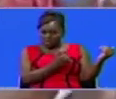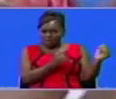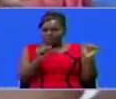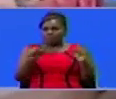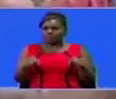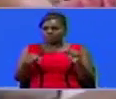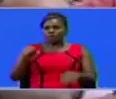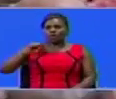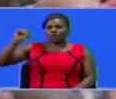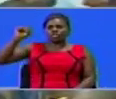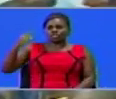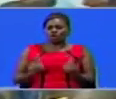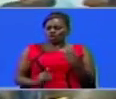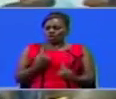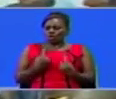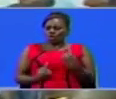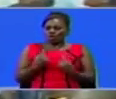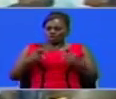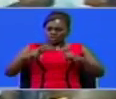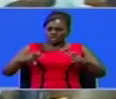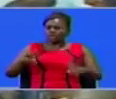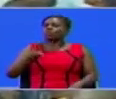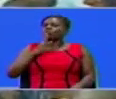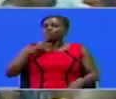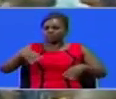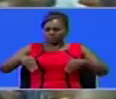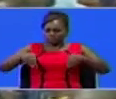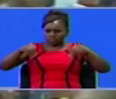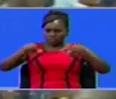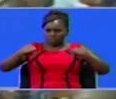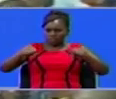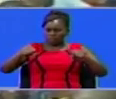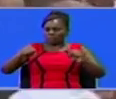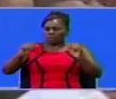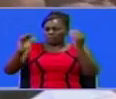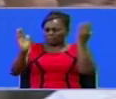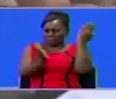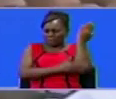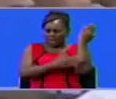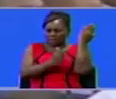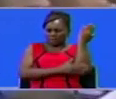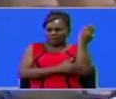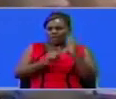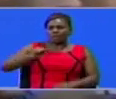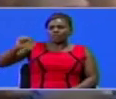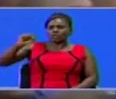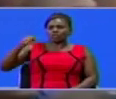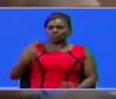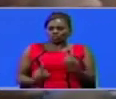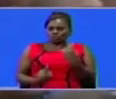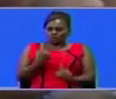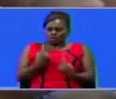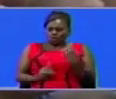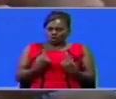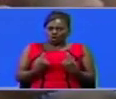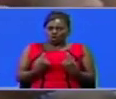likely to be politically charged, the search for water and pasture will get nasty. Political temperatures by politicians to